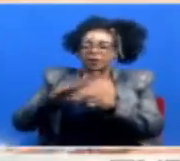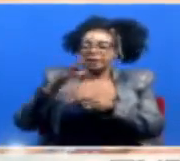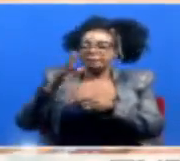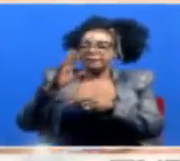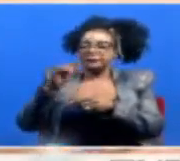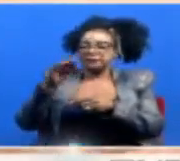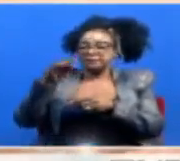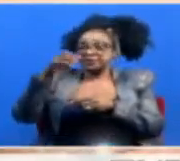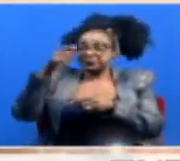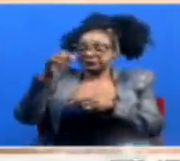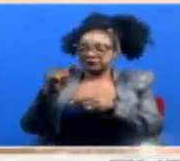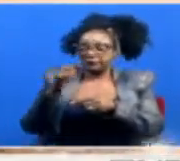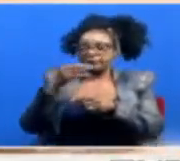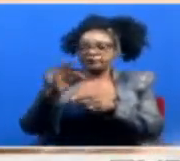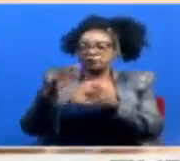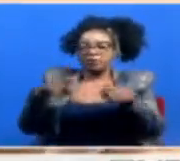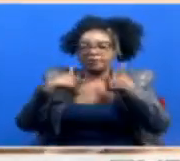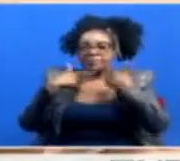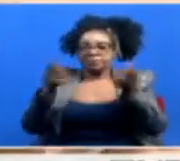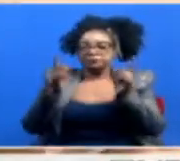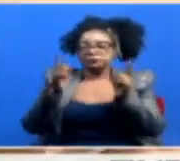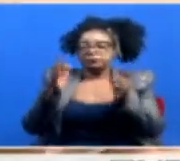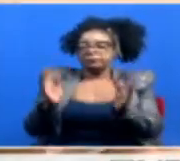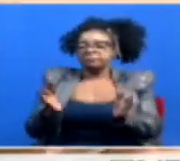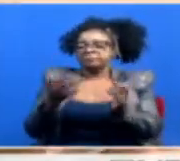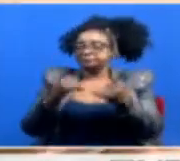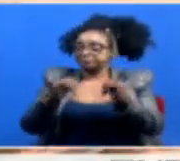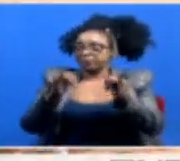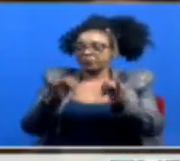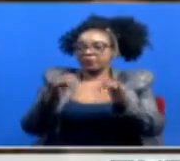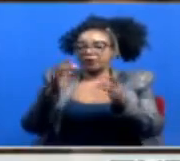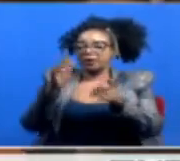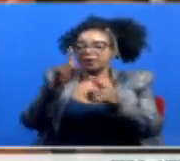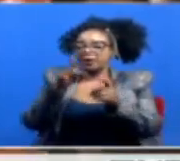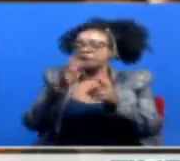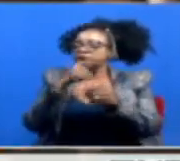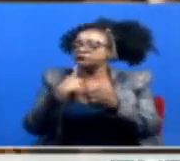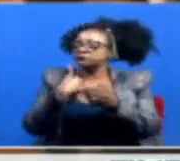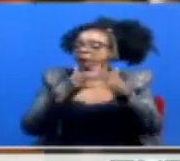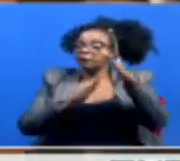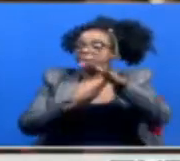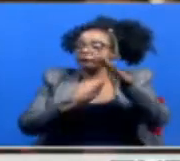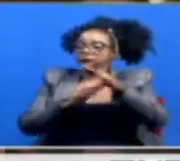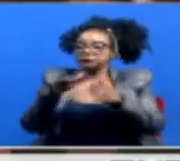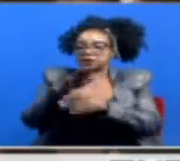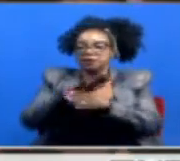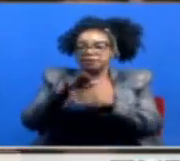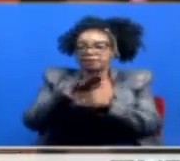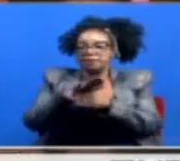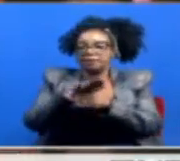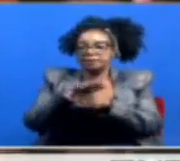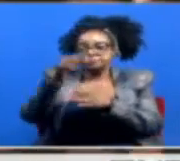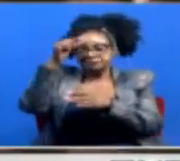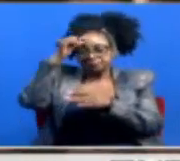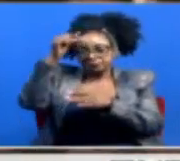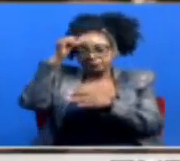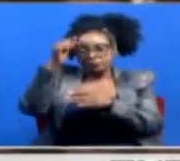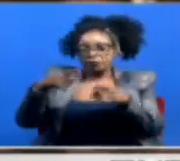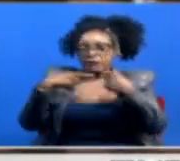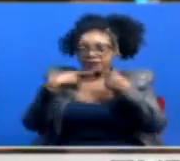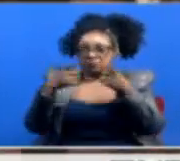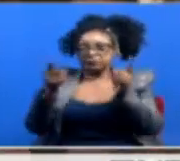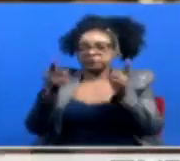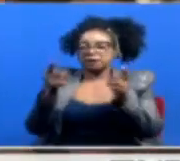counties following the announcement of plans to implement a curfew in the areas. Serikali tatangaza sehemu